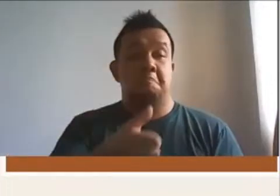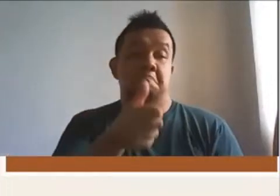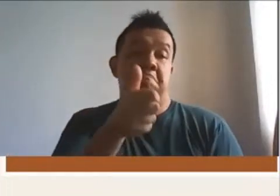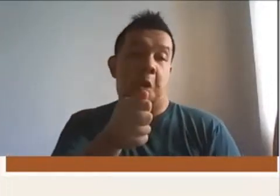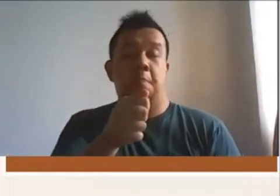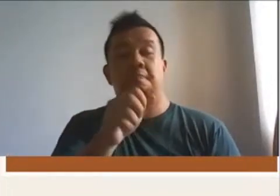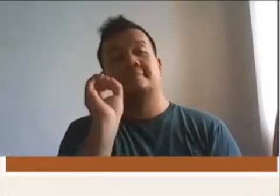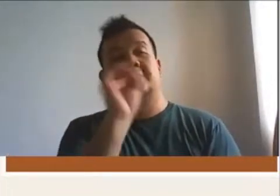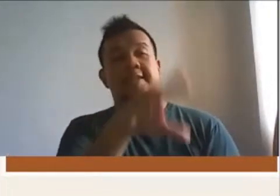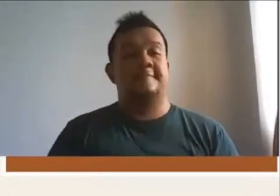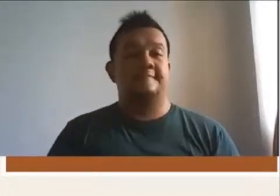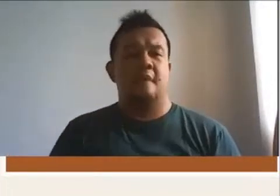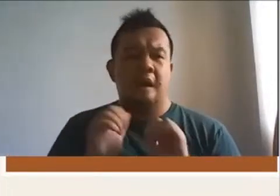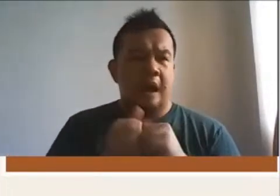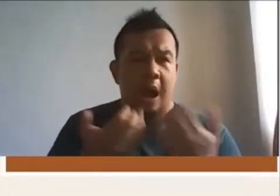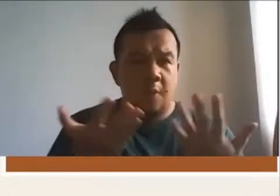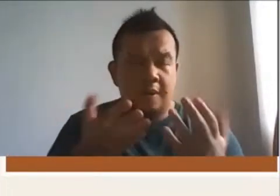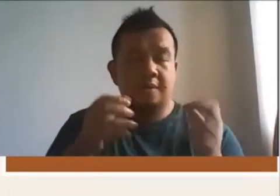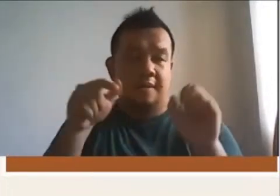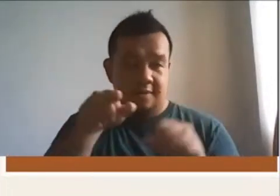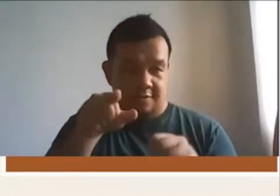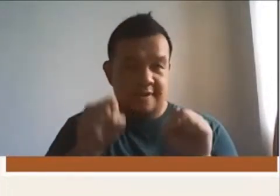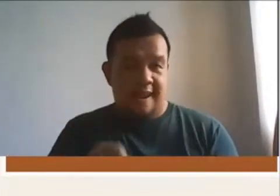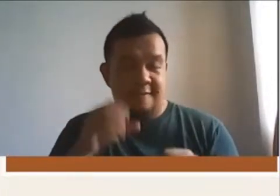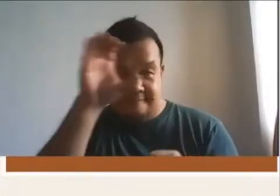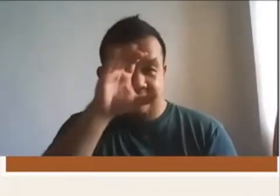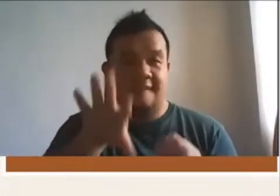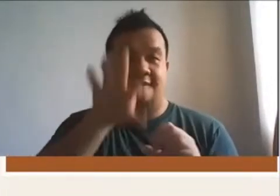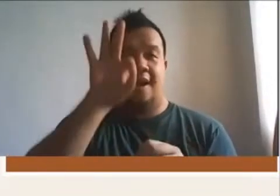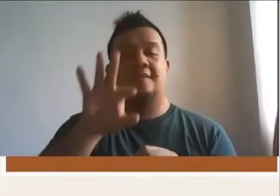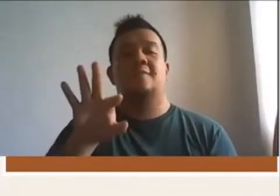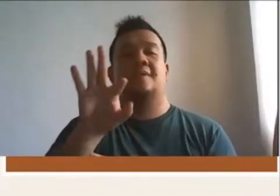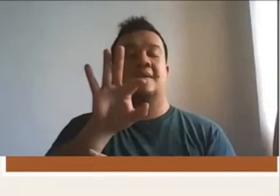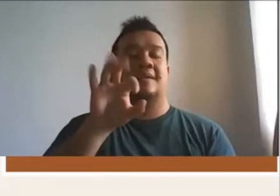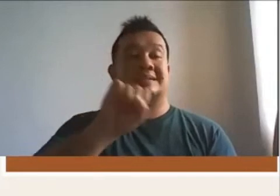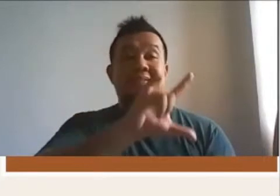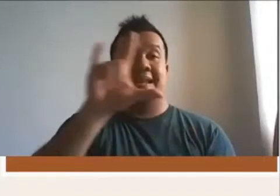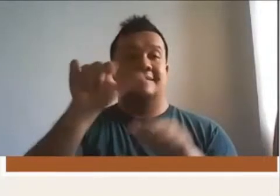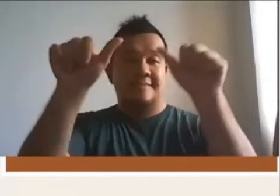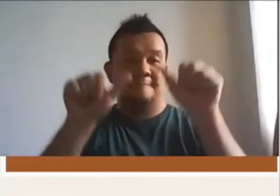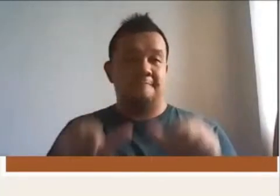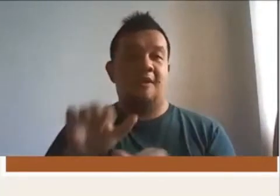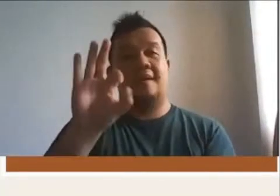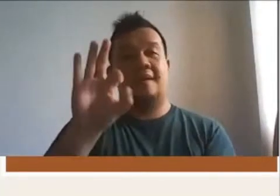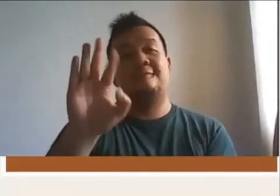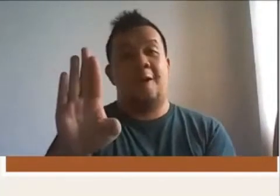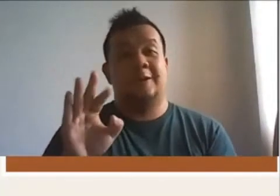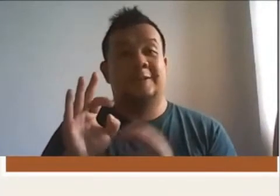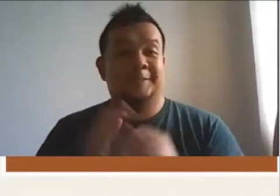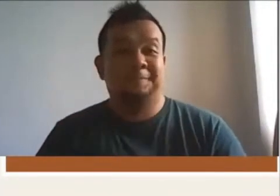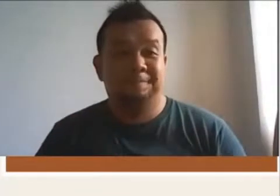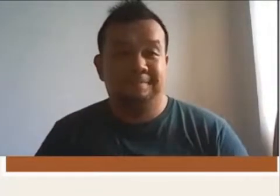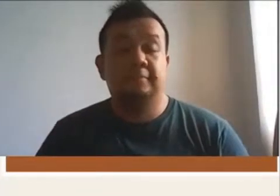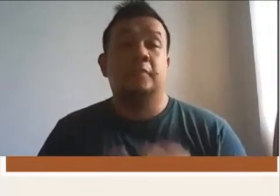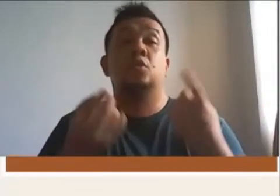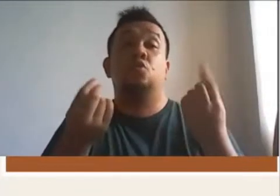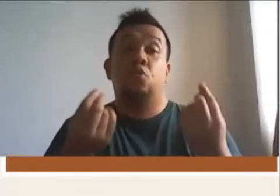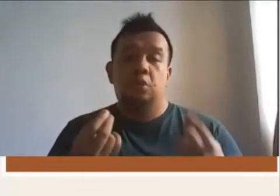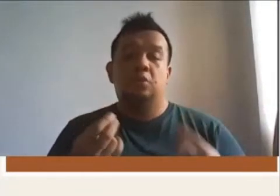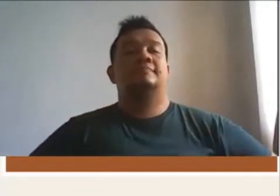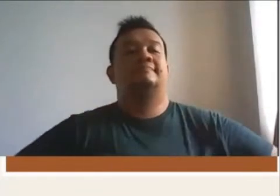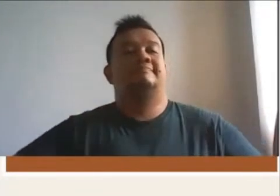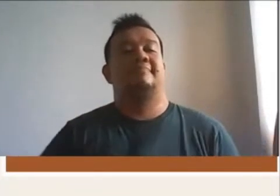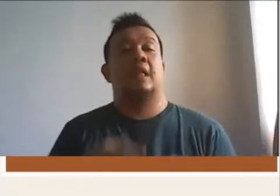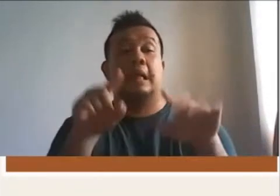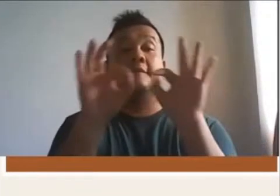So if you can also find more information on Facebook. We do have a form that you can fill up once you're finished